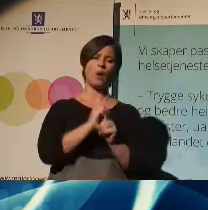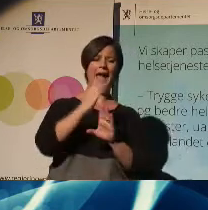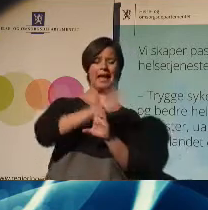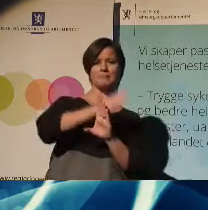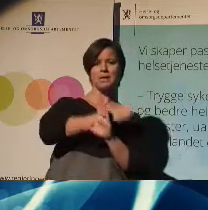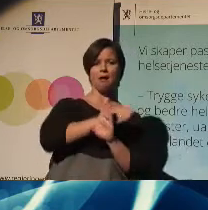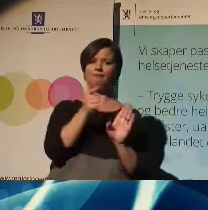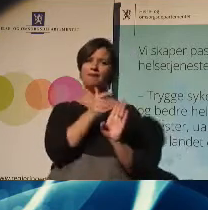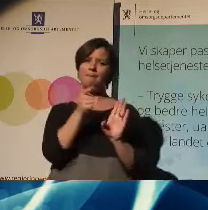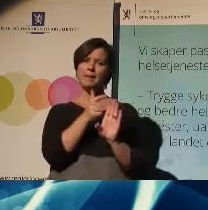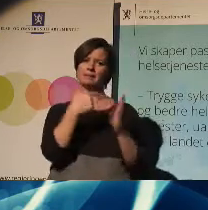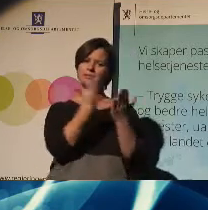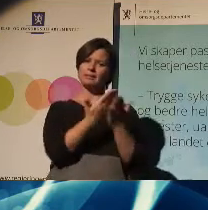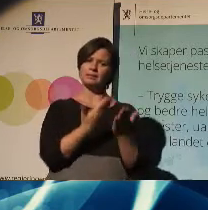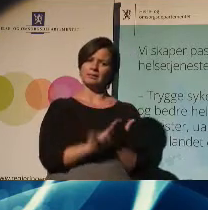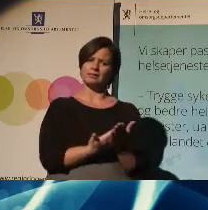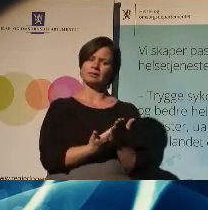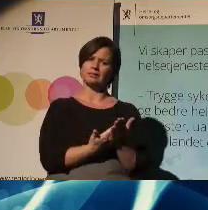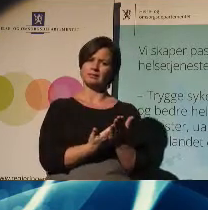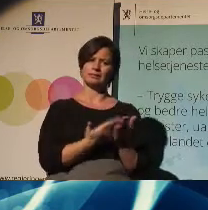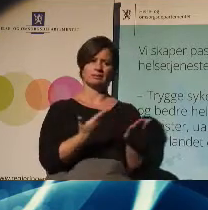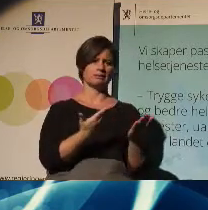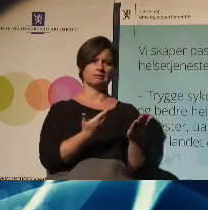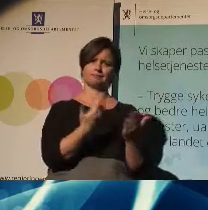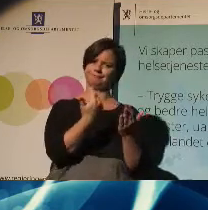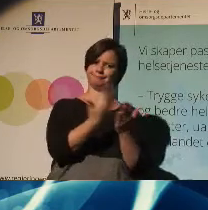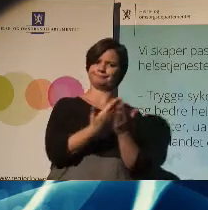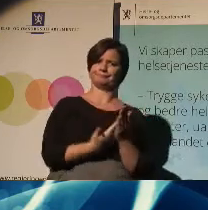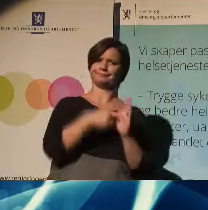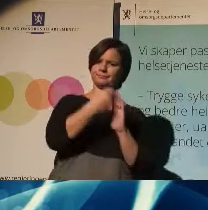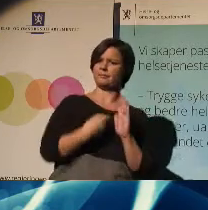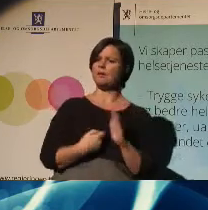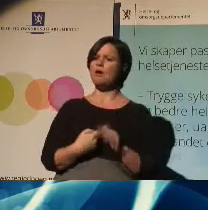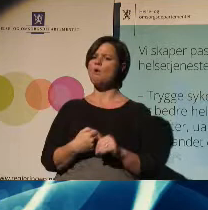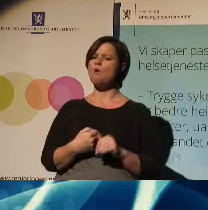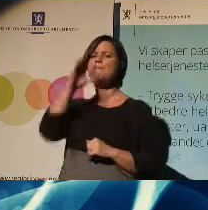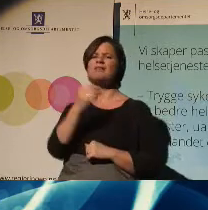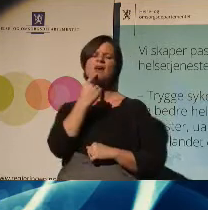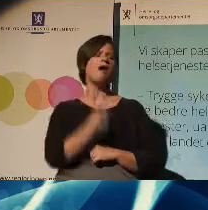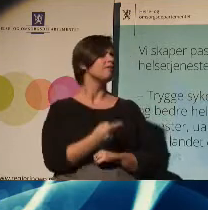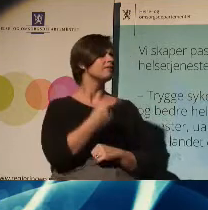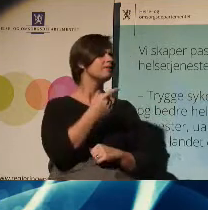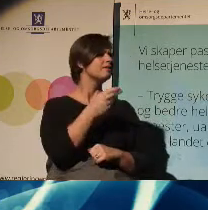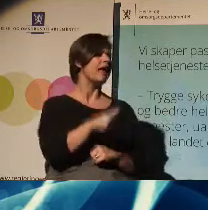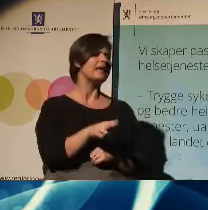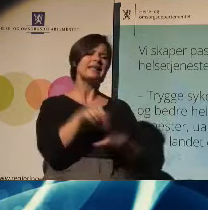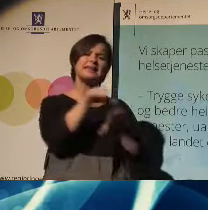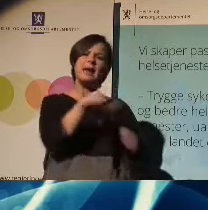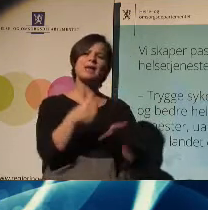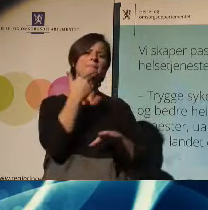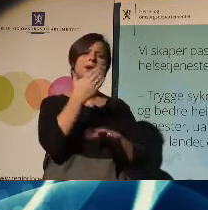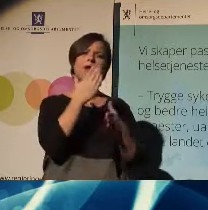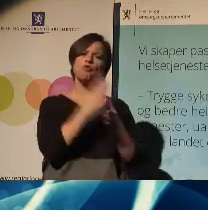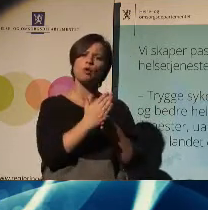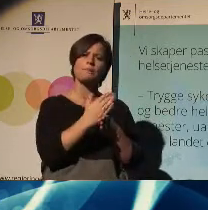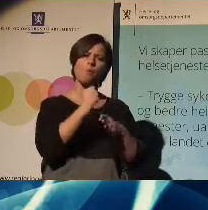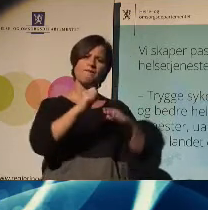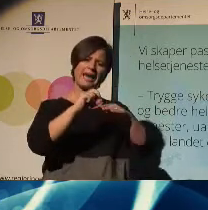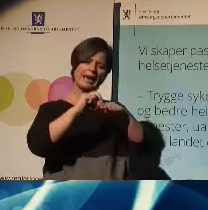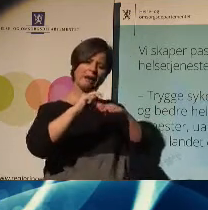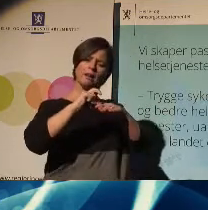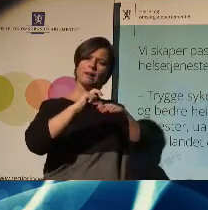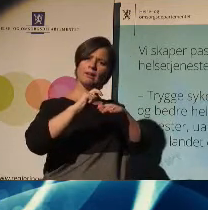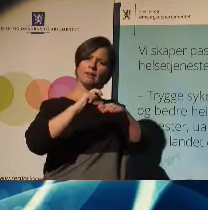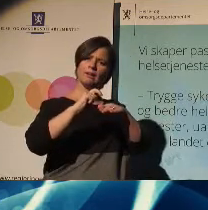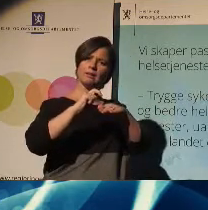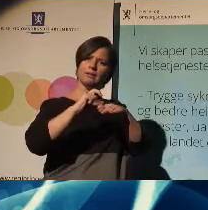demo video, and now you're not doing it. And he said, no, the tape is not good enough for me. There must be a height. So we replaced the tape, put